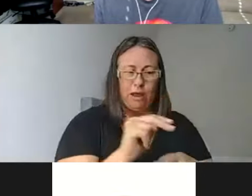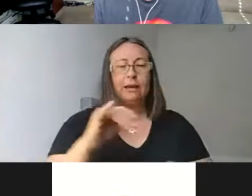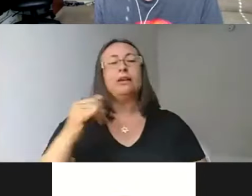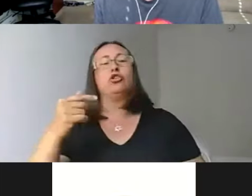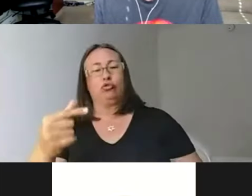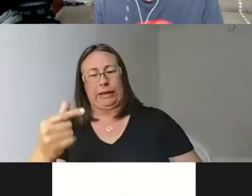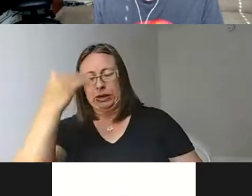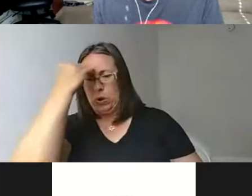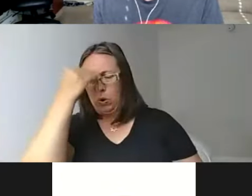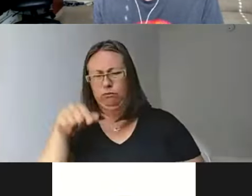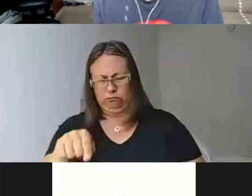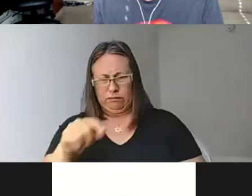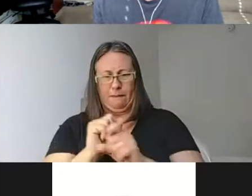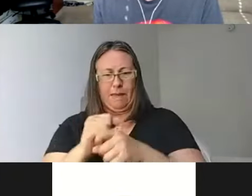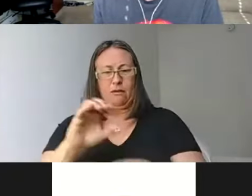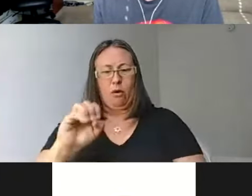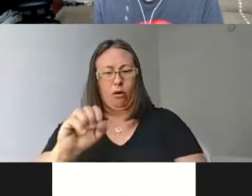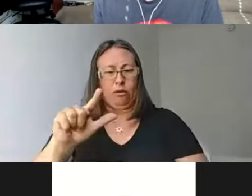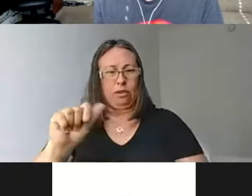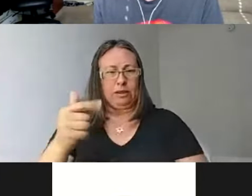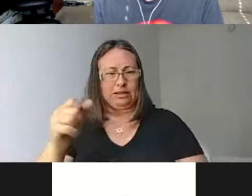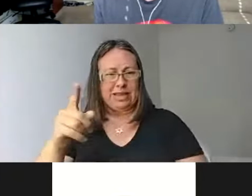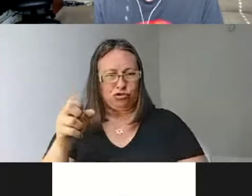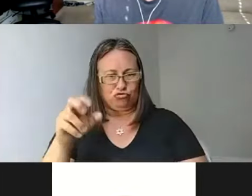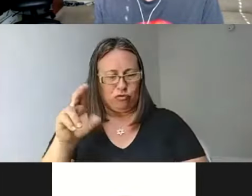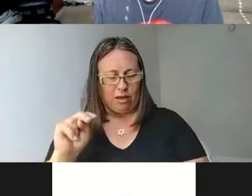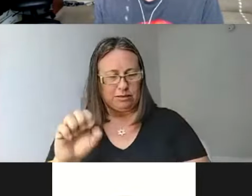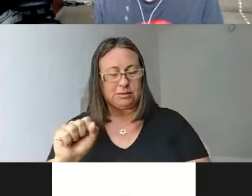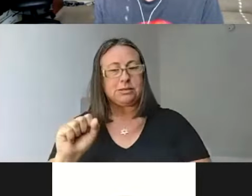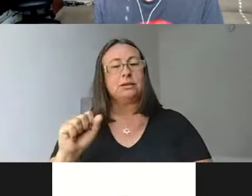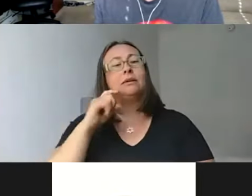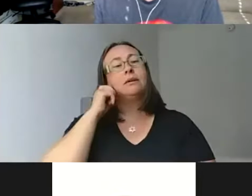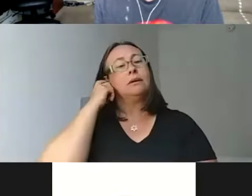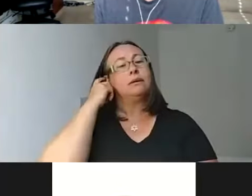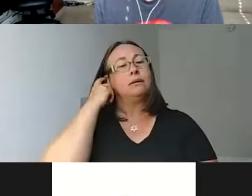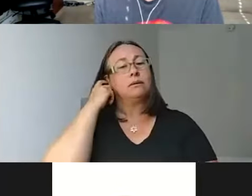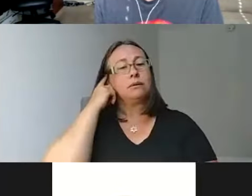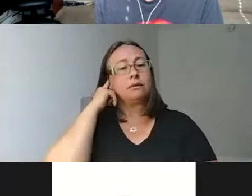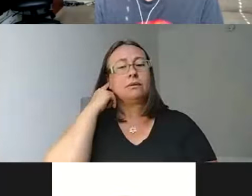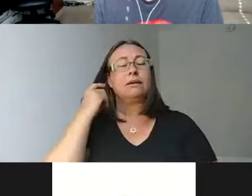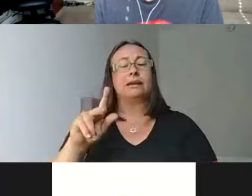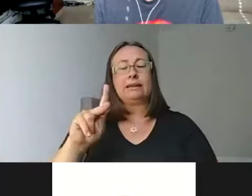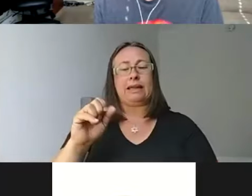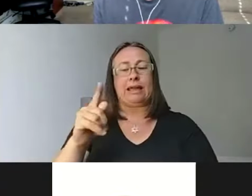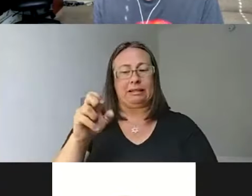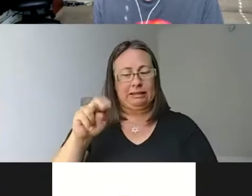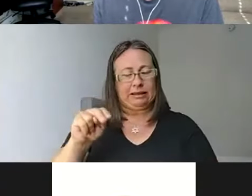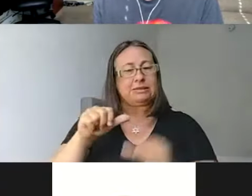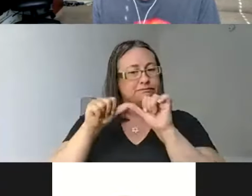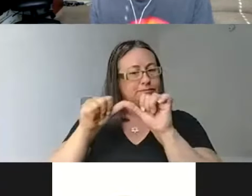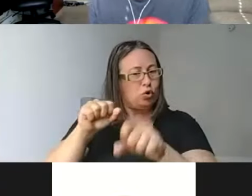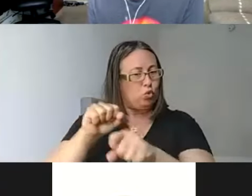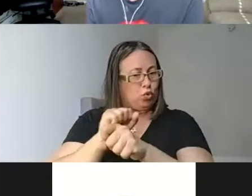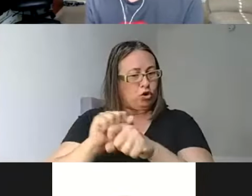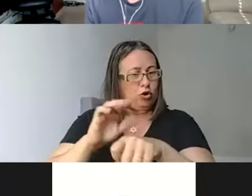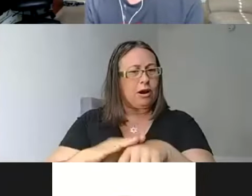oligodendrocytes? And that's something that Luli has continued on as well, and Caitlin has continued working on this. So I said